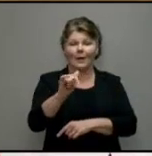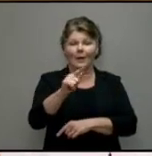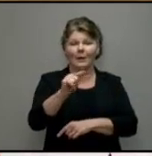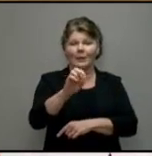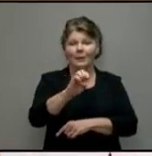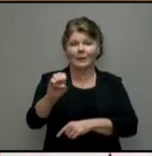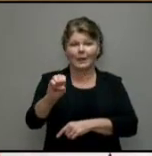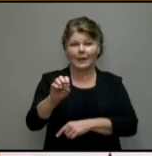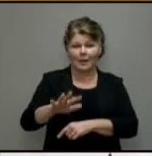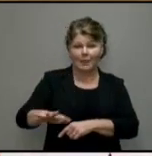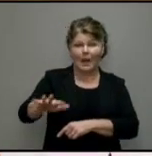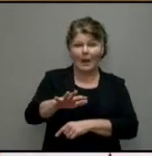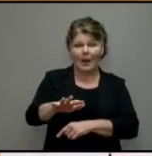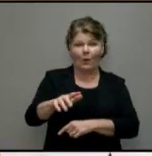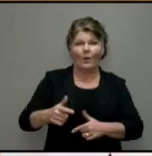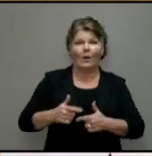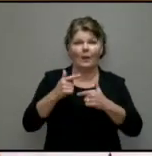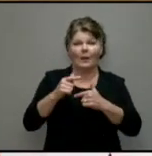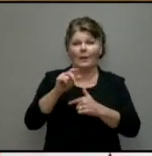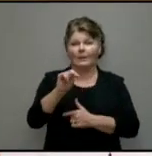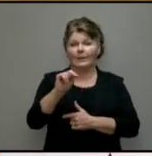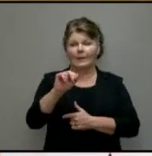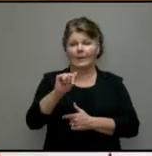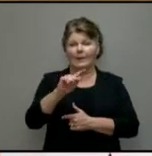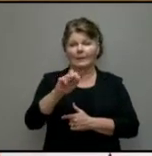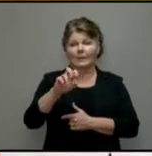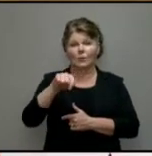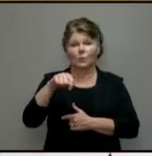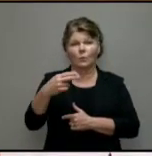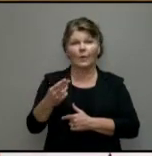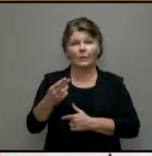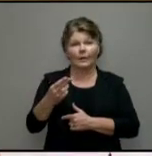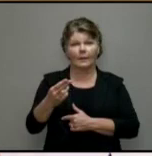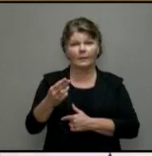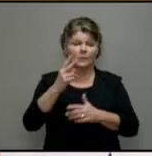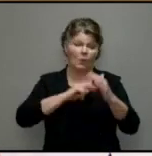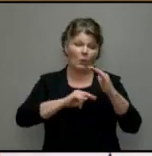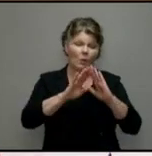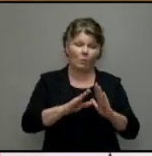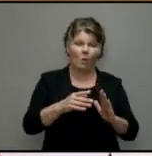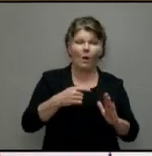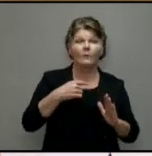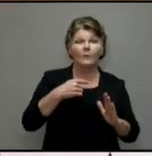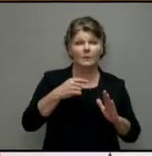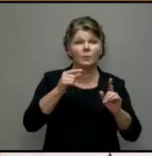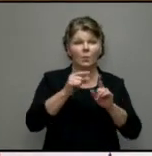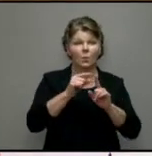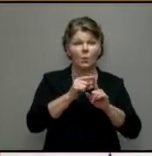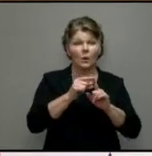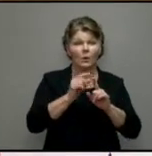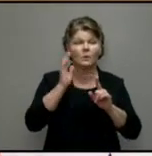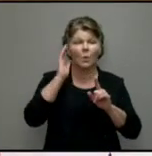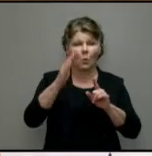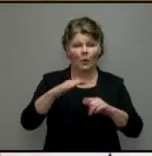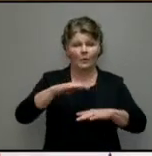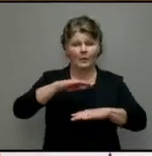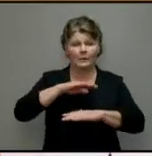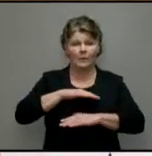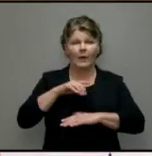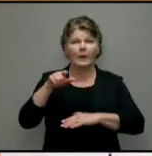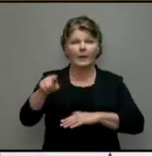went and lived in the city of Nazareth, so that when was spoken by the prophet might be fulfilled, that he would be called